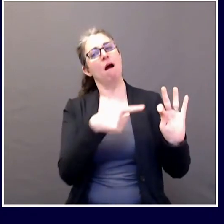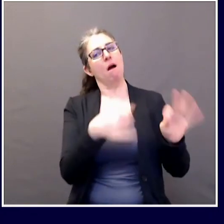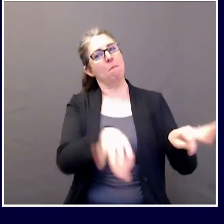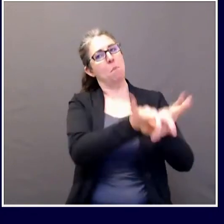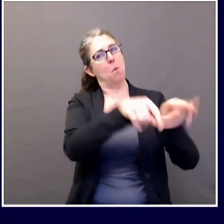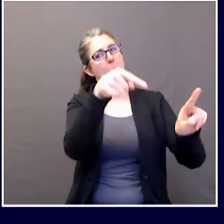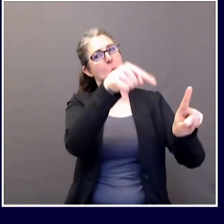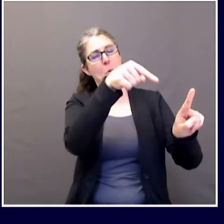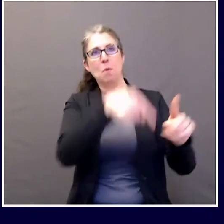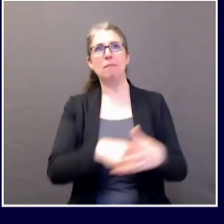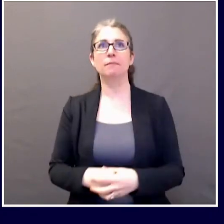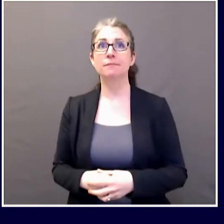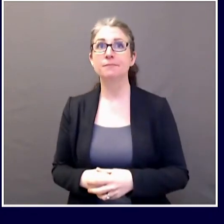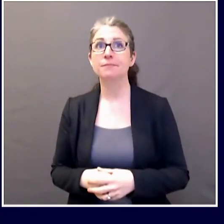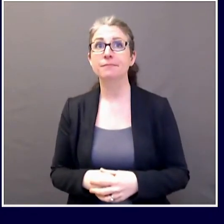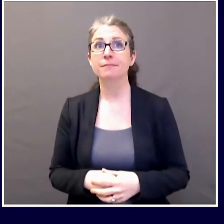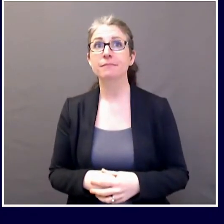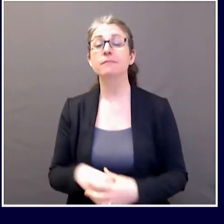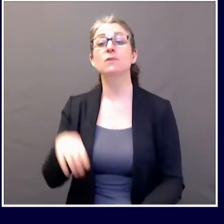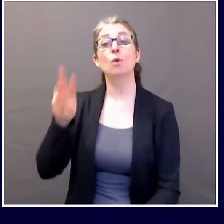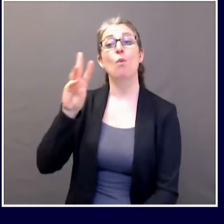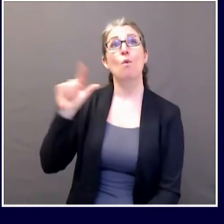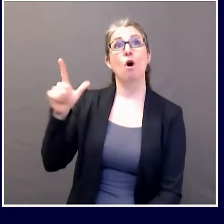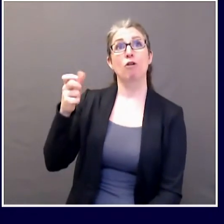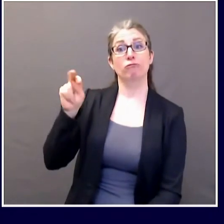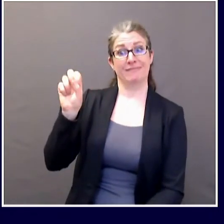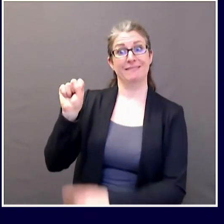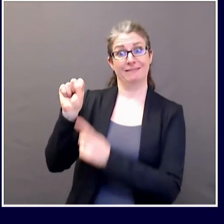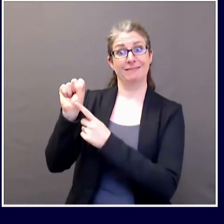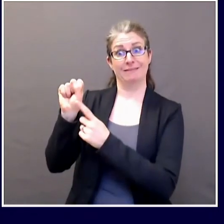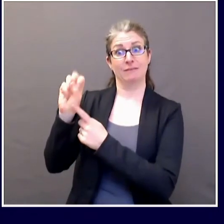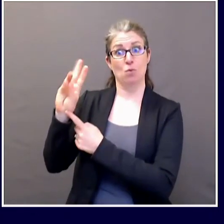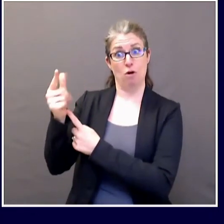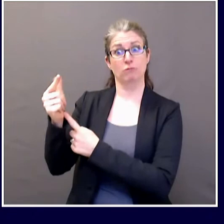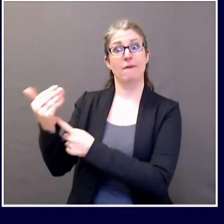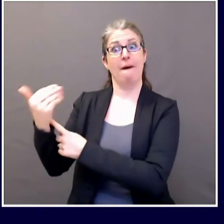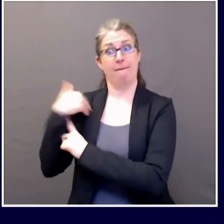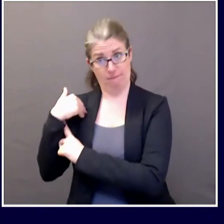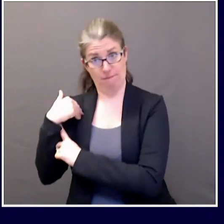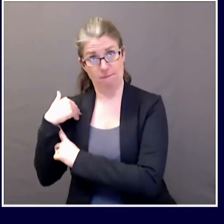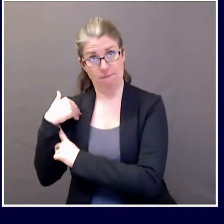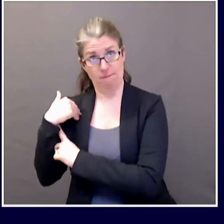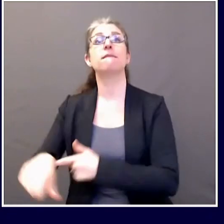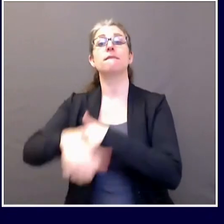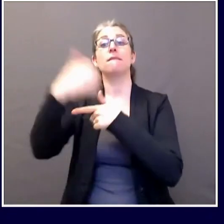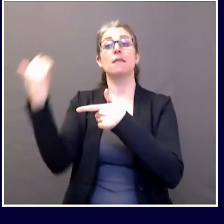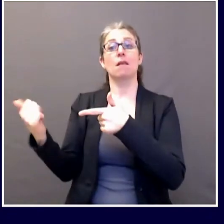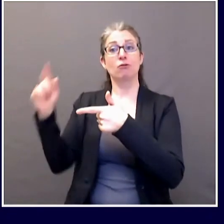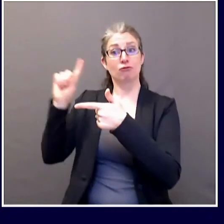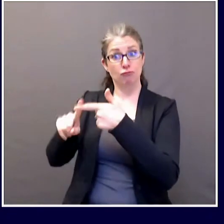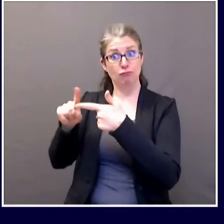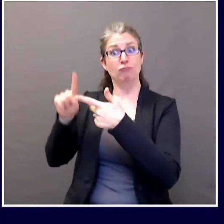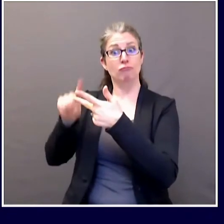start to be offering, but also PCR testing. There are 4 Walgreens